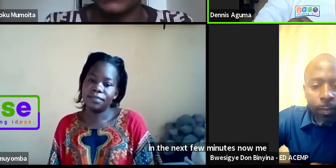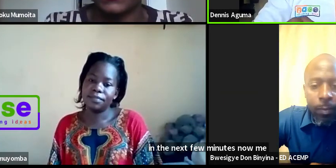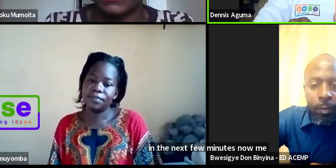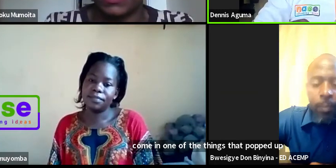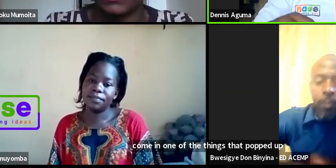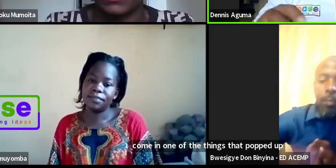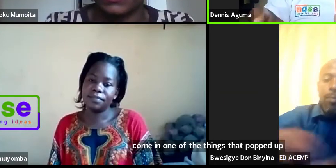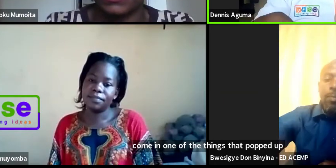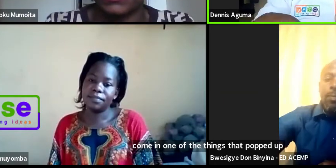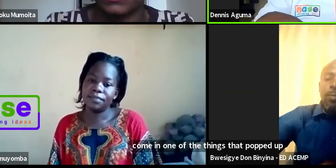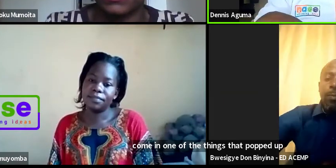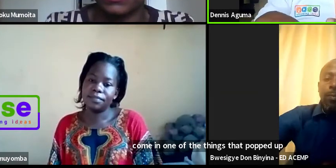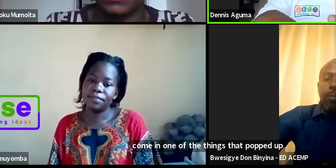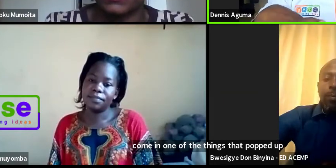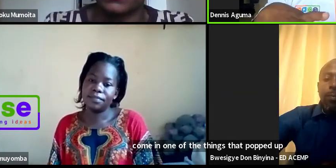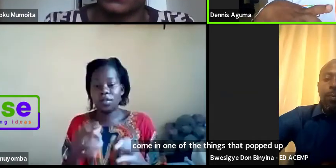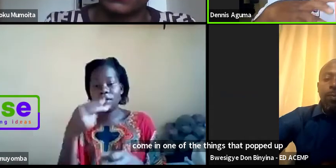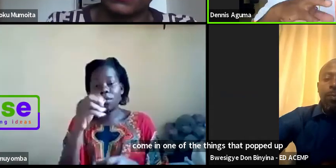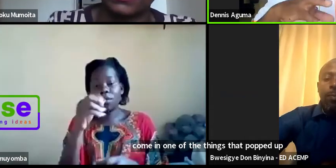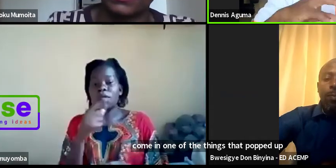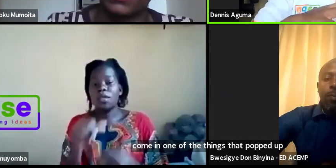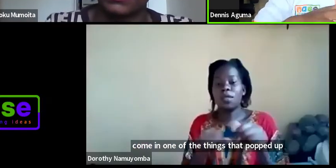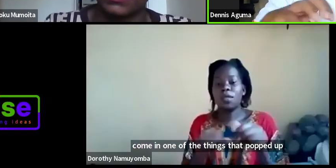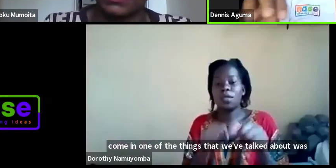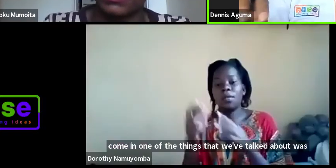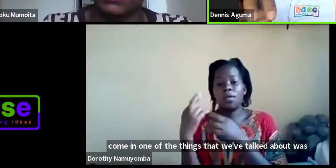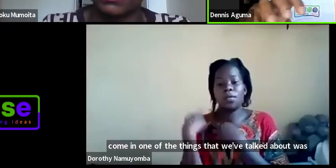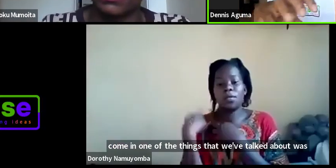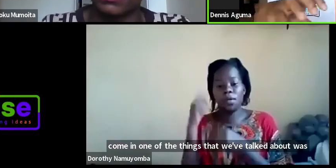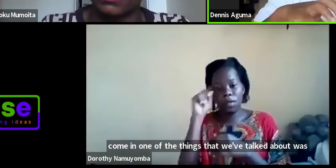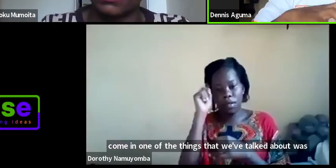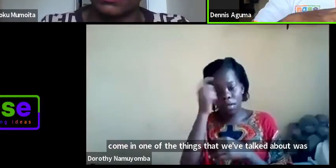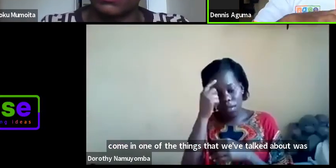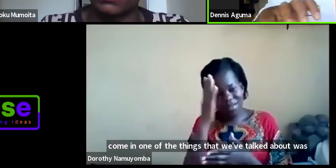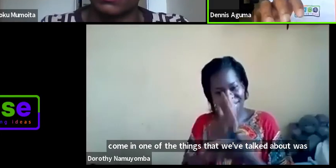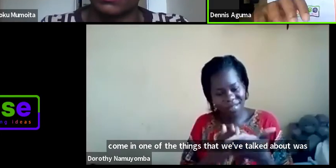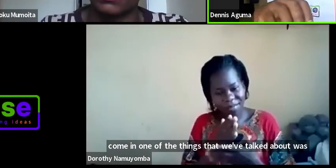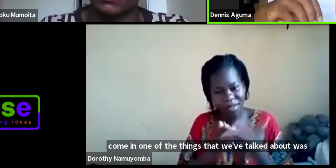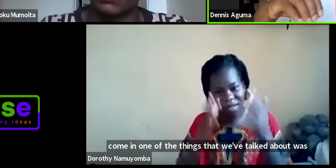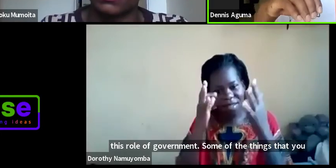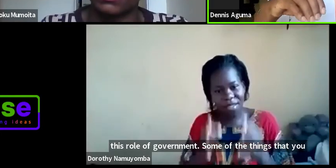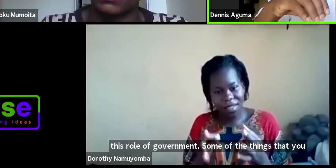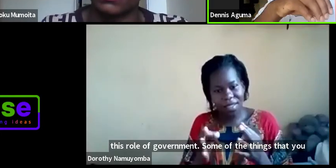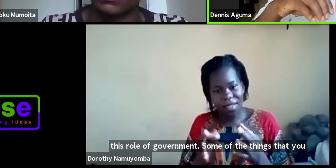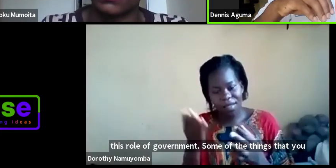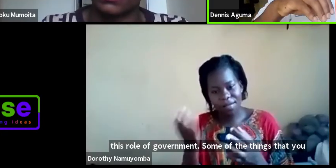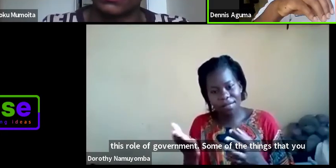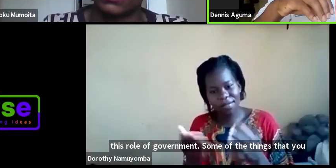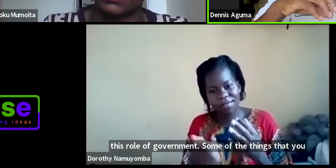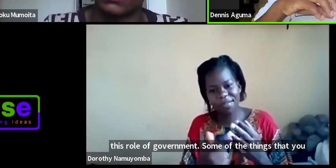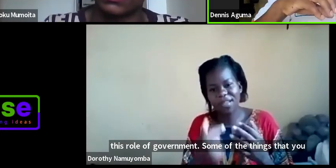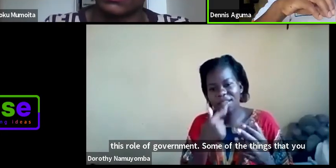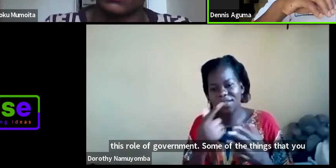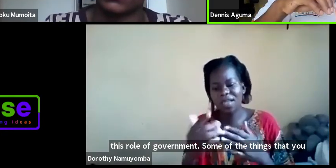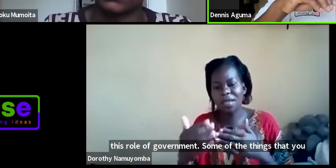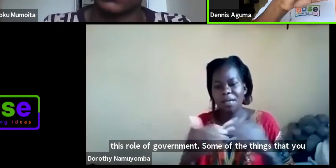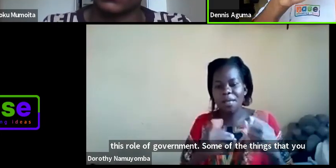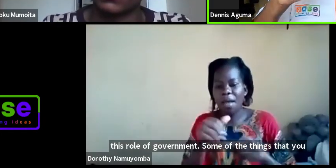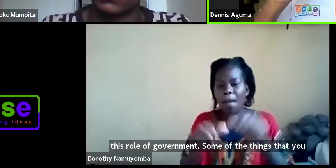was this role of government and maybe some of the things that you have in the pipeline. I did mention earlier about